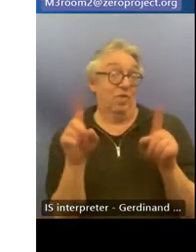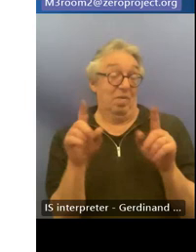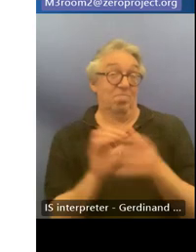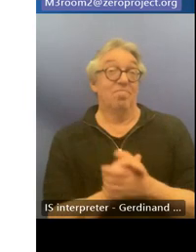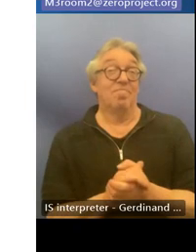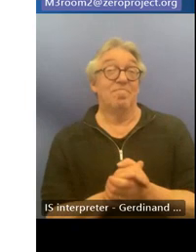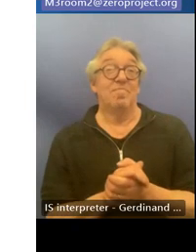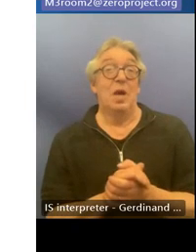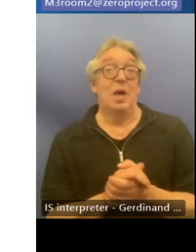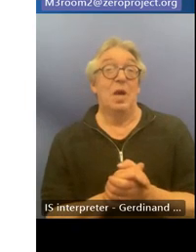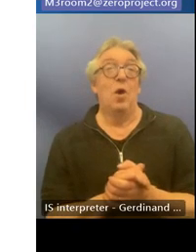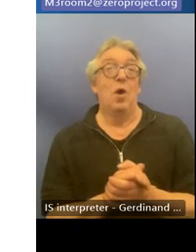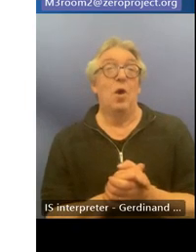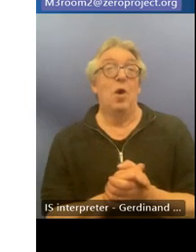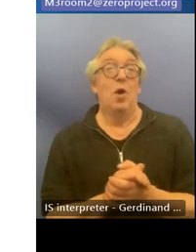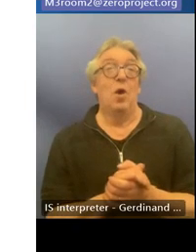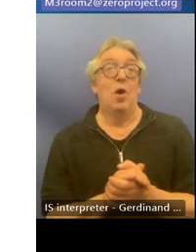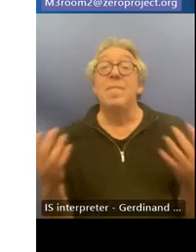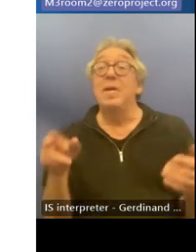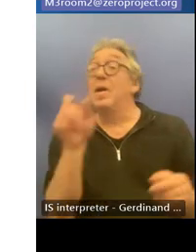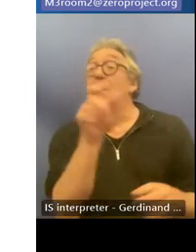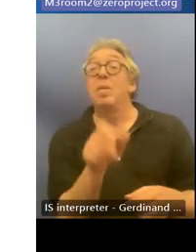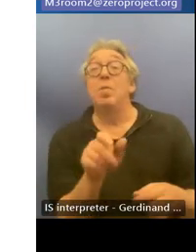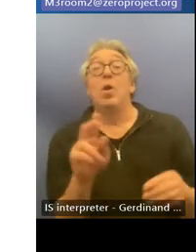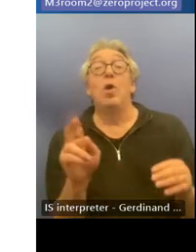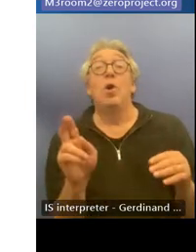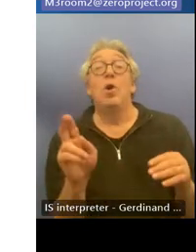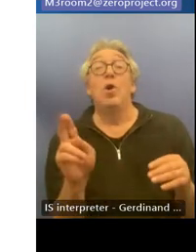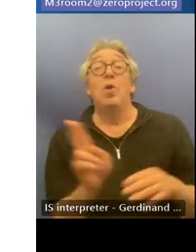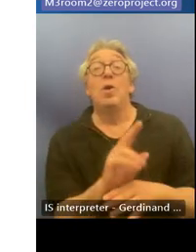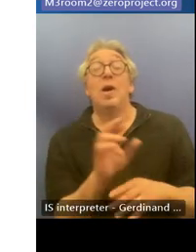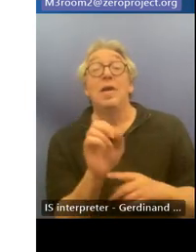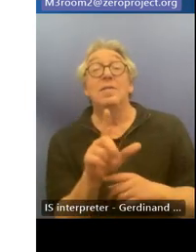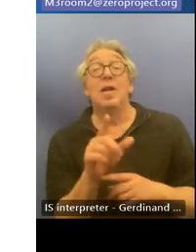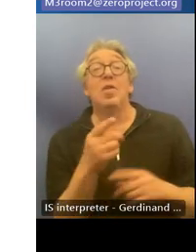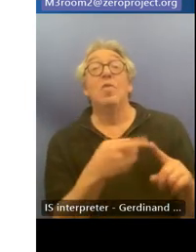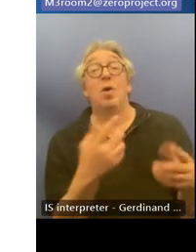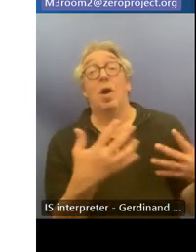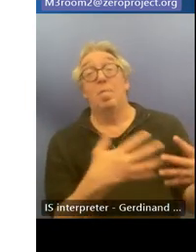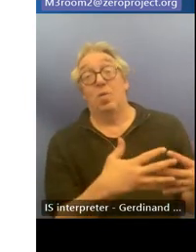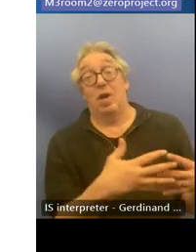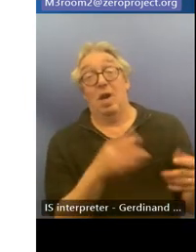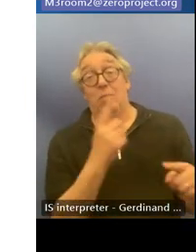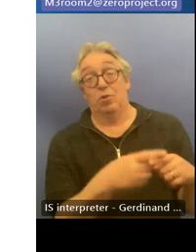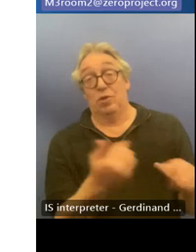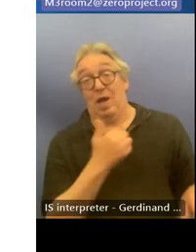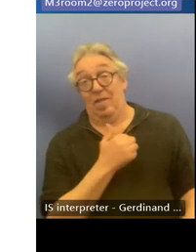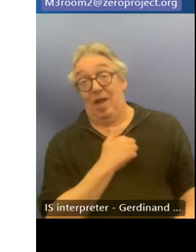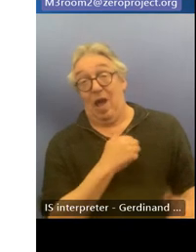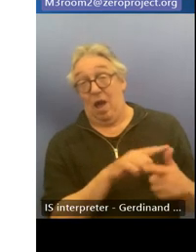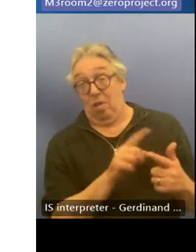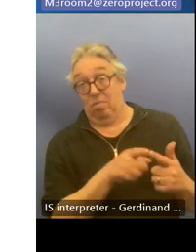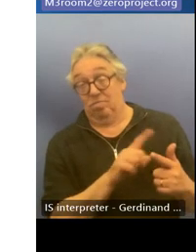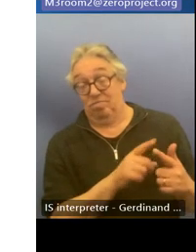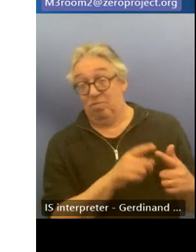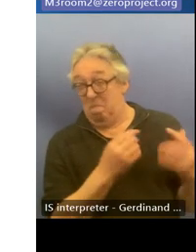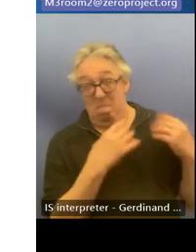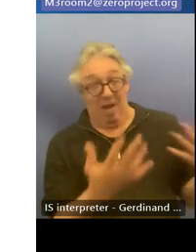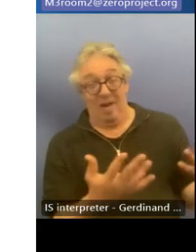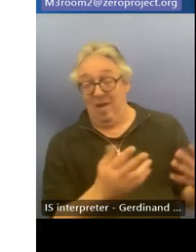they are not only in the US, but in Canada, too. We have a very huge user base there. And in 2022,